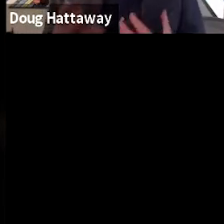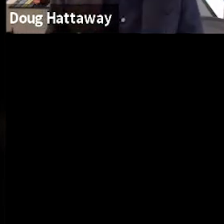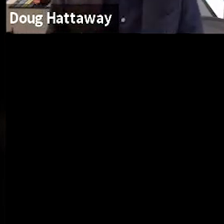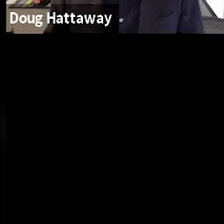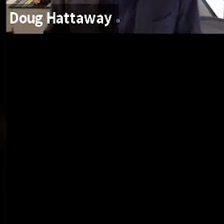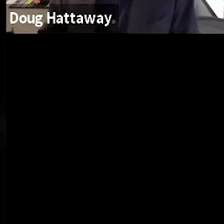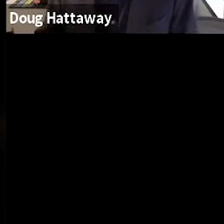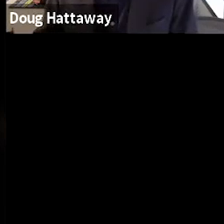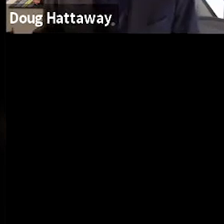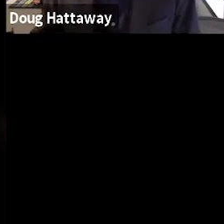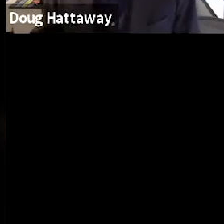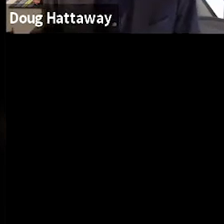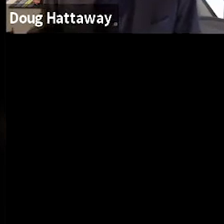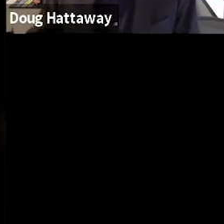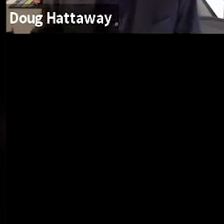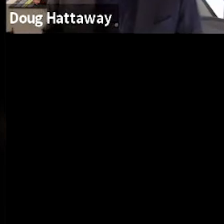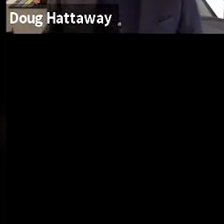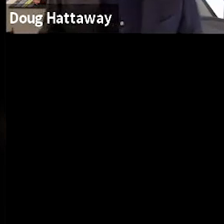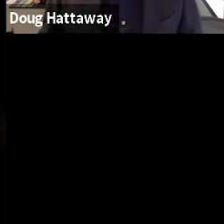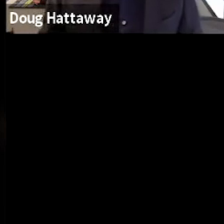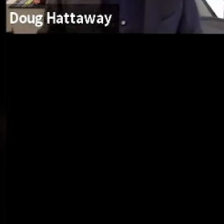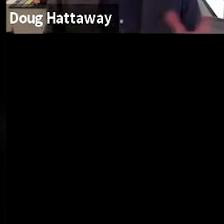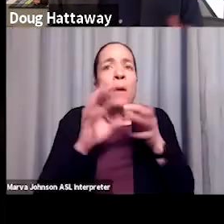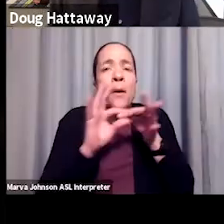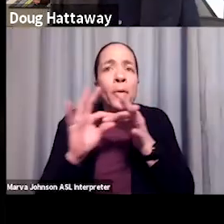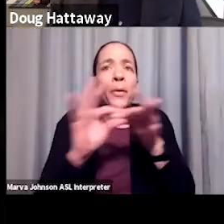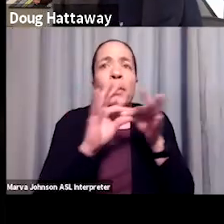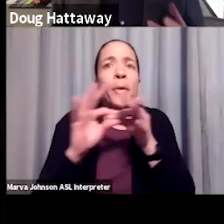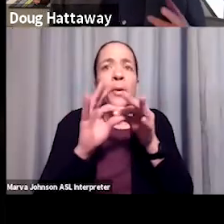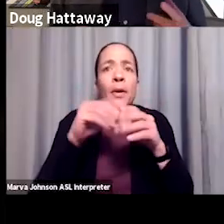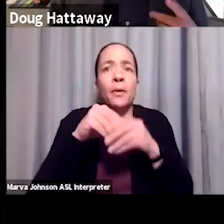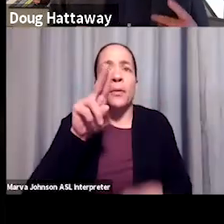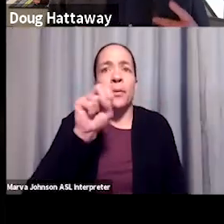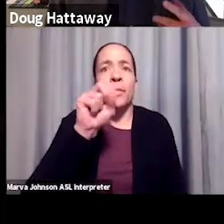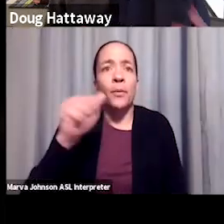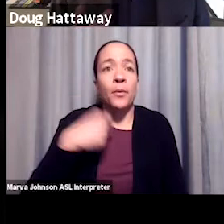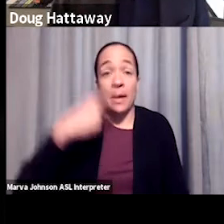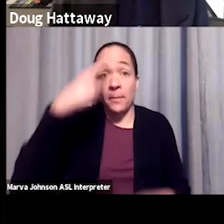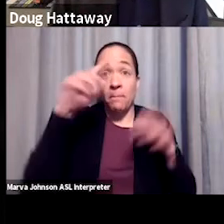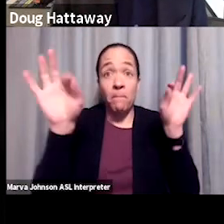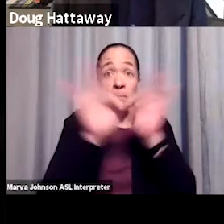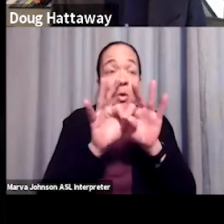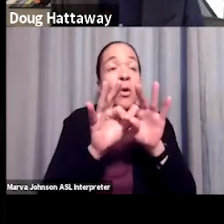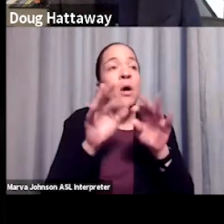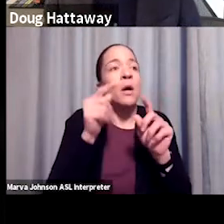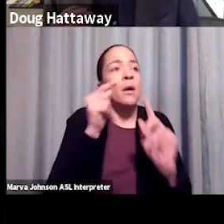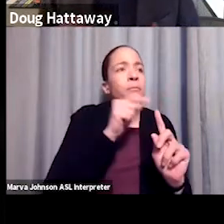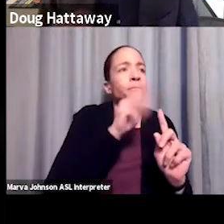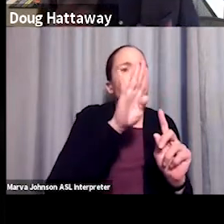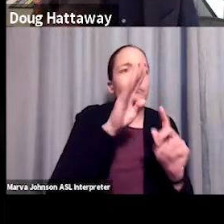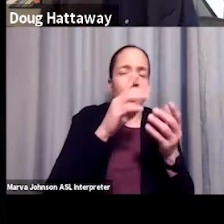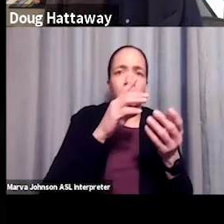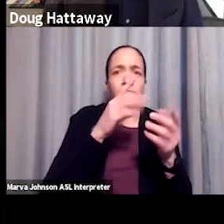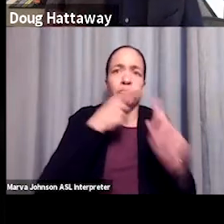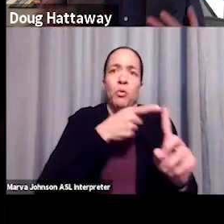yearning for unity in the country. And I think it's important to point out the way President Biden went on to talk about it, I